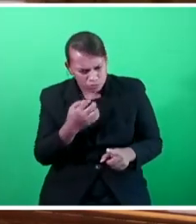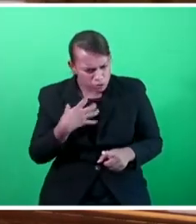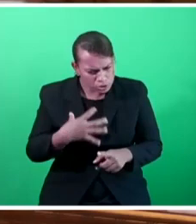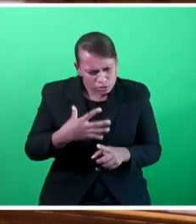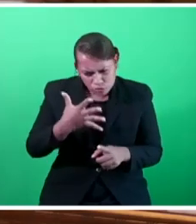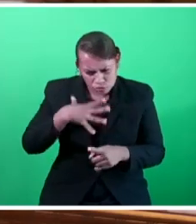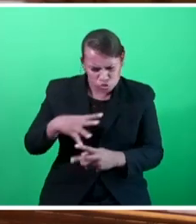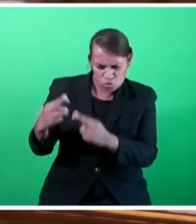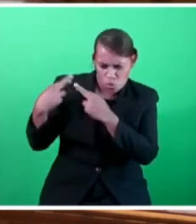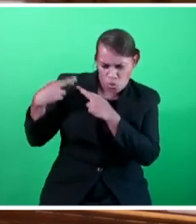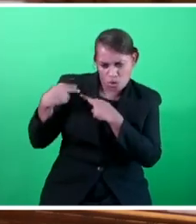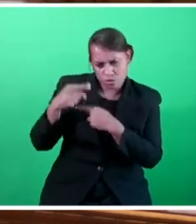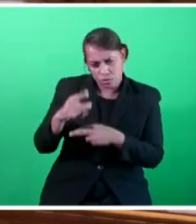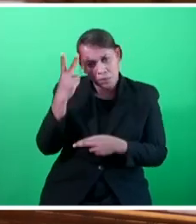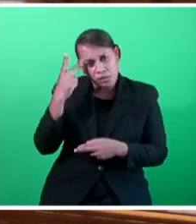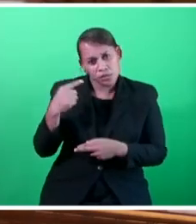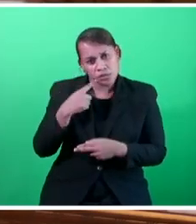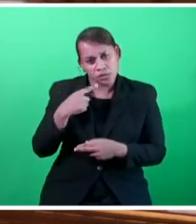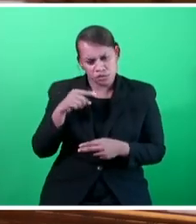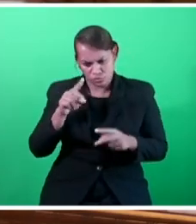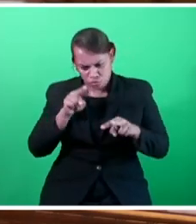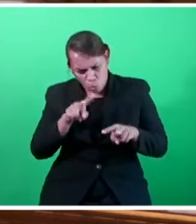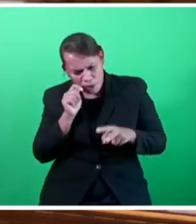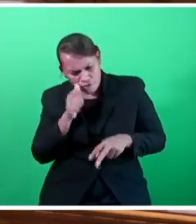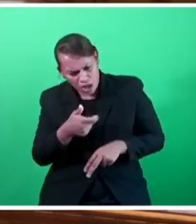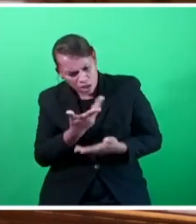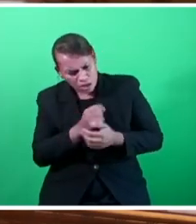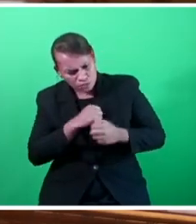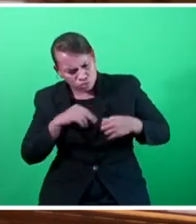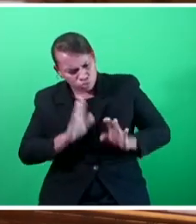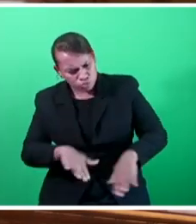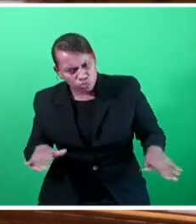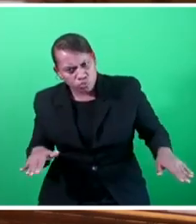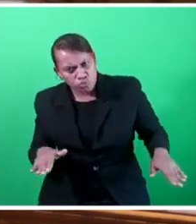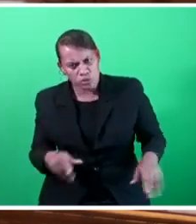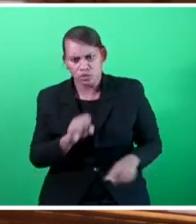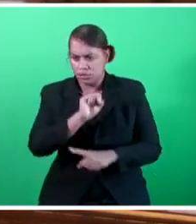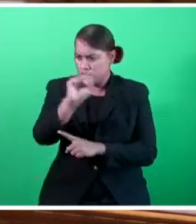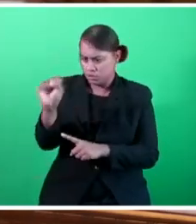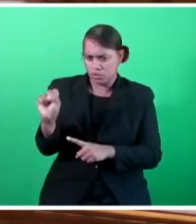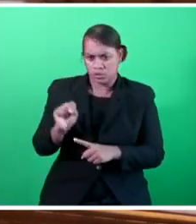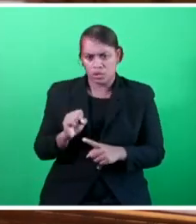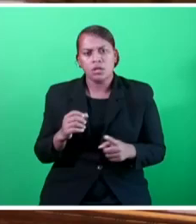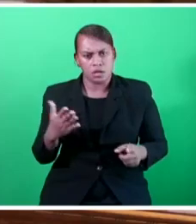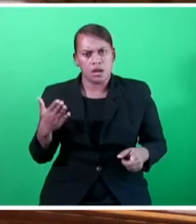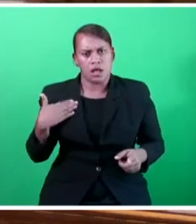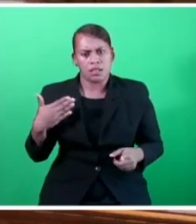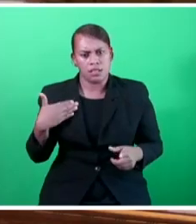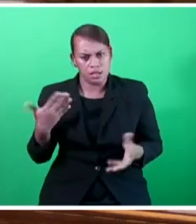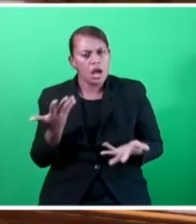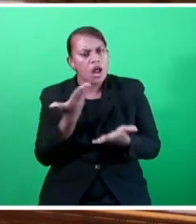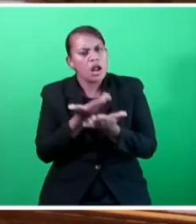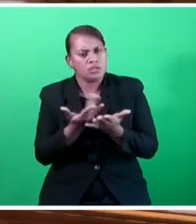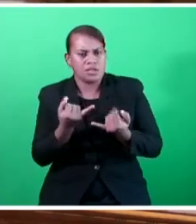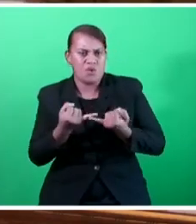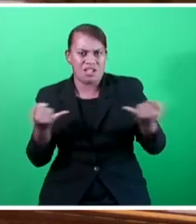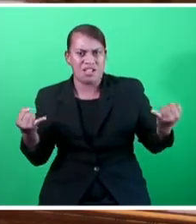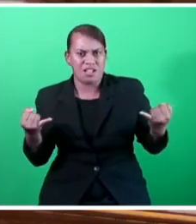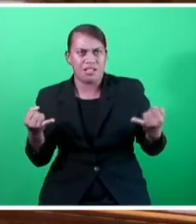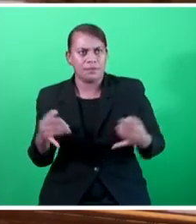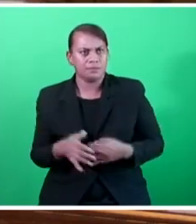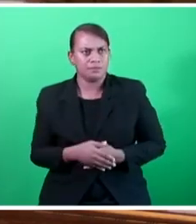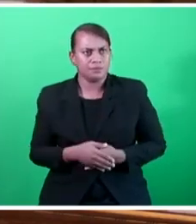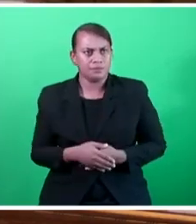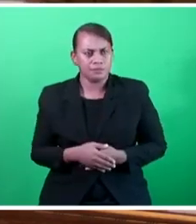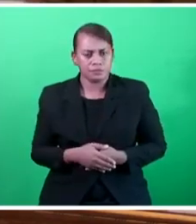as parents in looking after our children and their well-being on the internet. Honorable Tambuya can also help